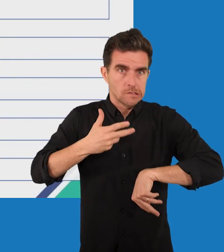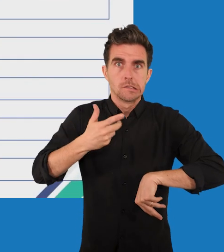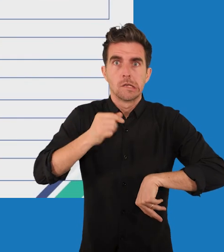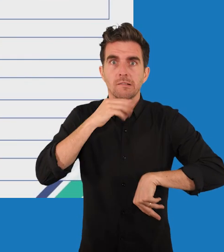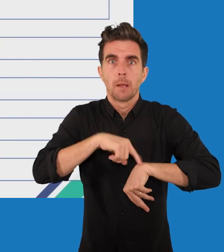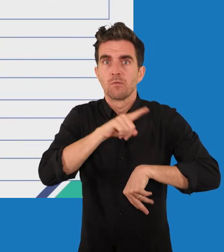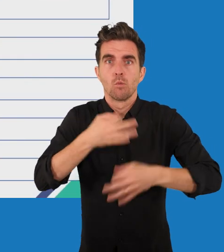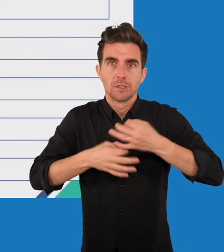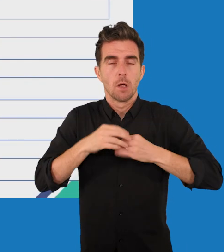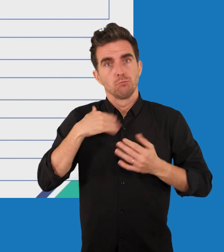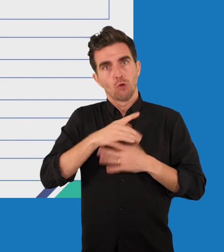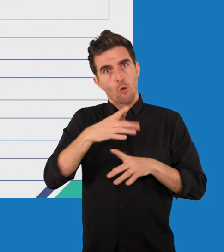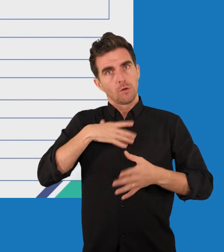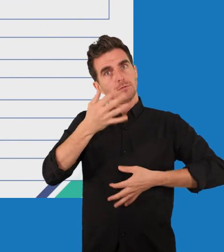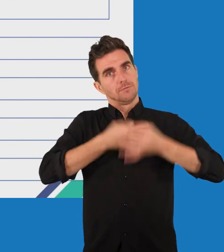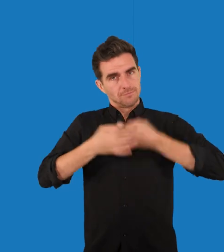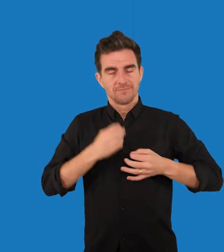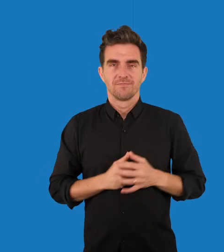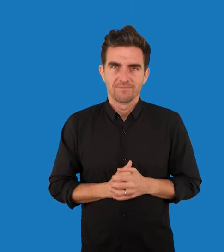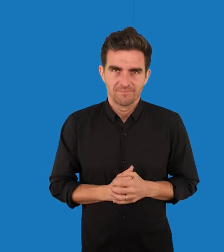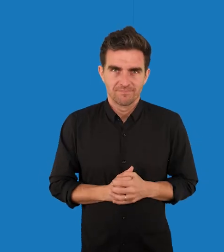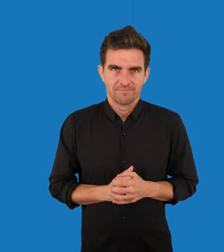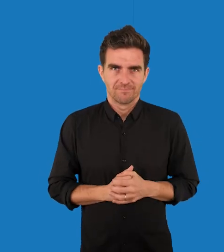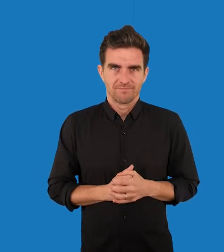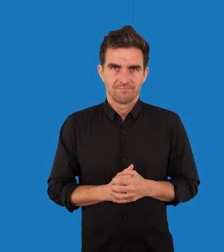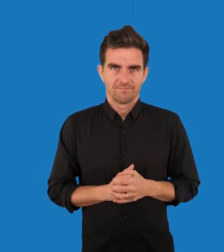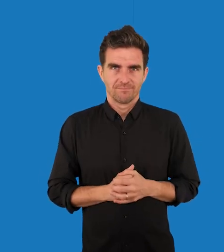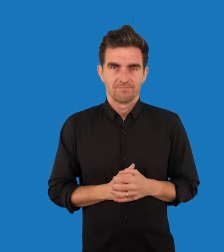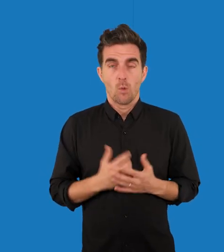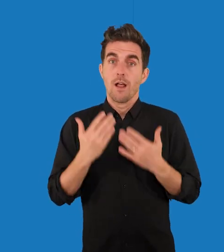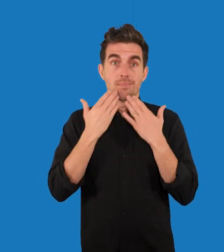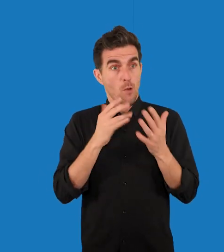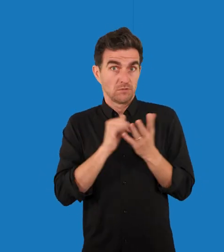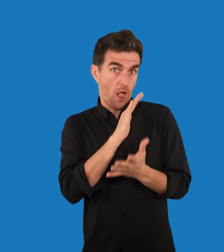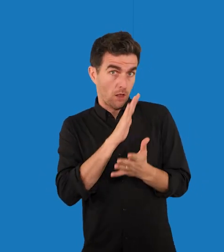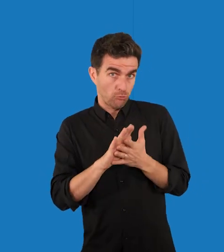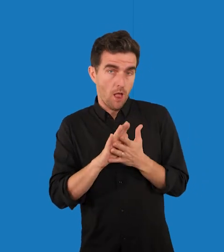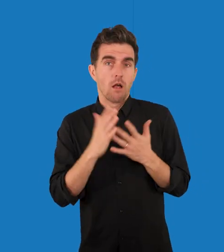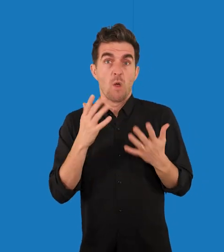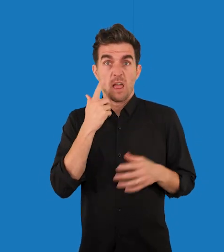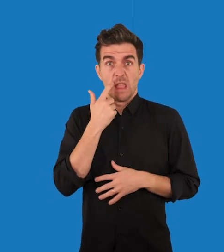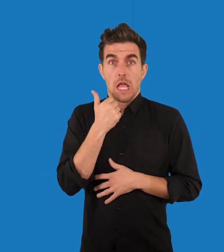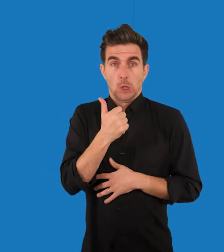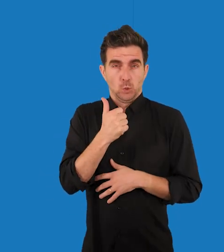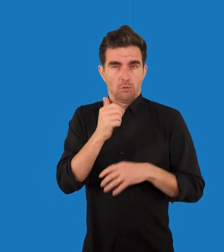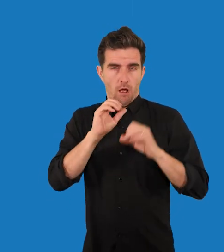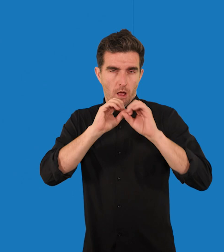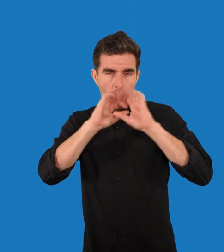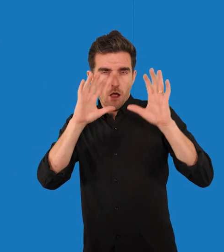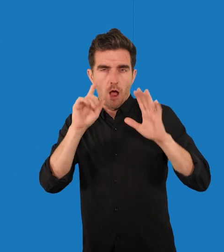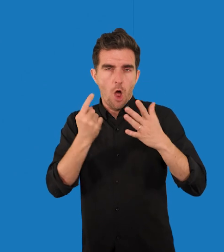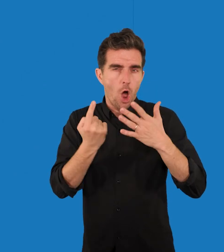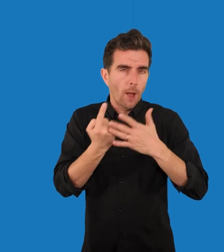me talking for too long, which I'm sure you would like to do. Thank you, Sarah. And I think that was a